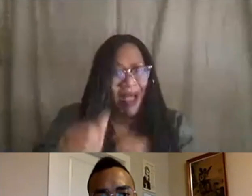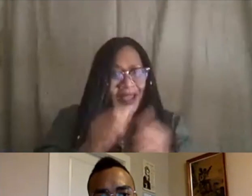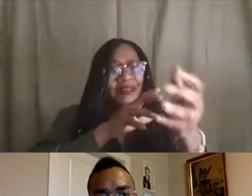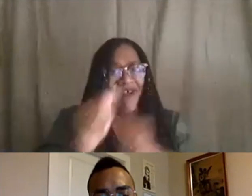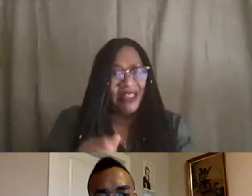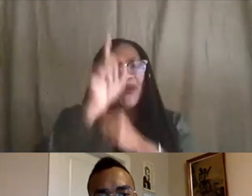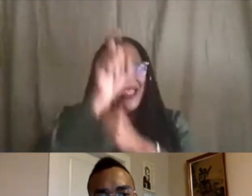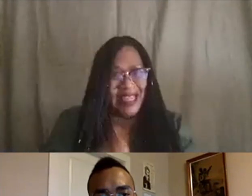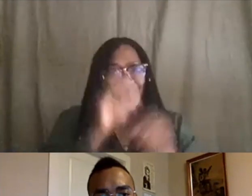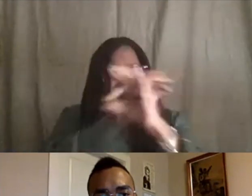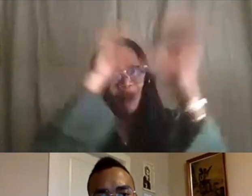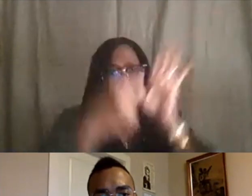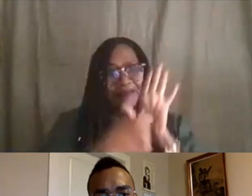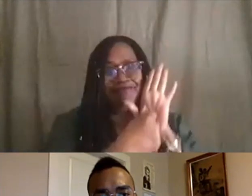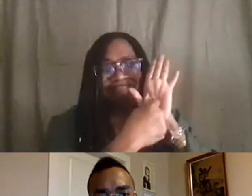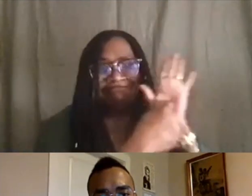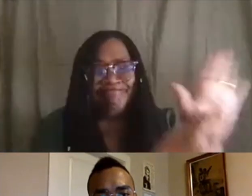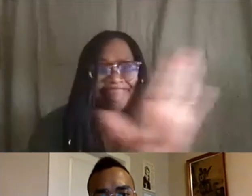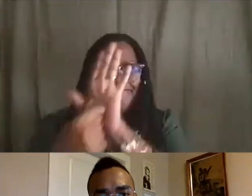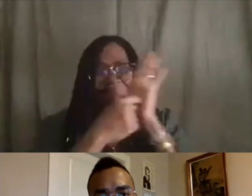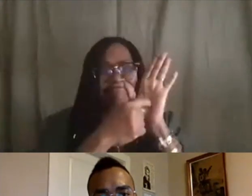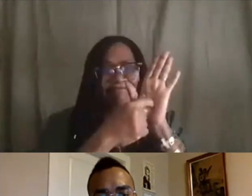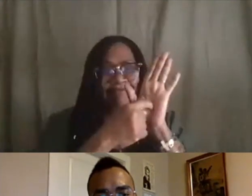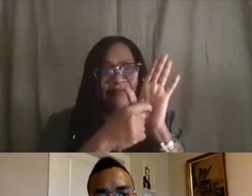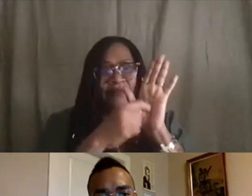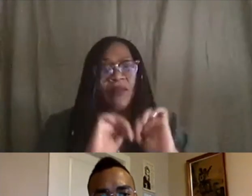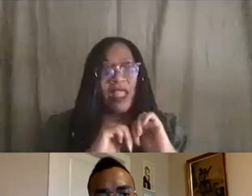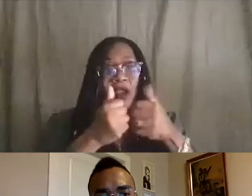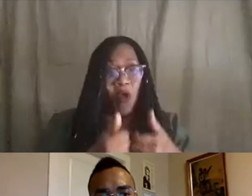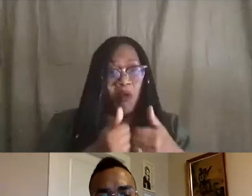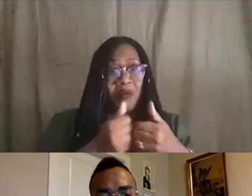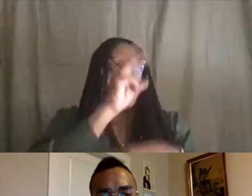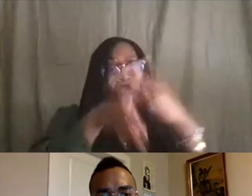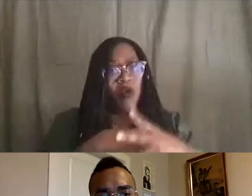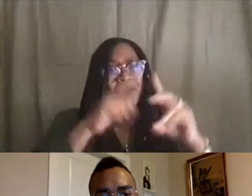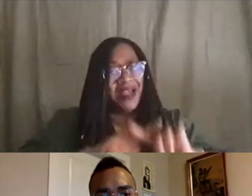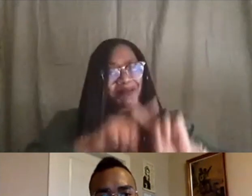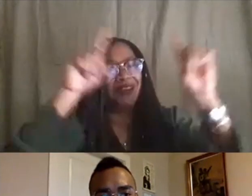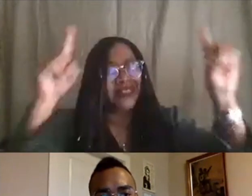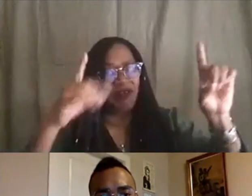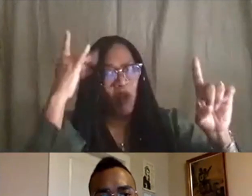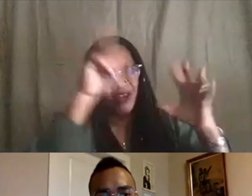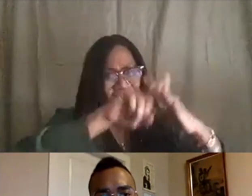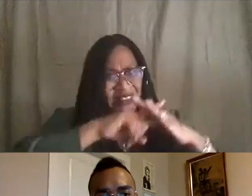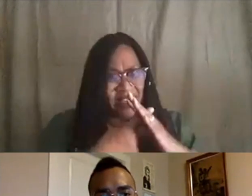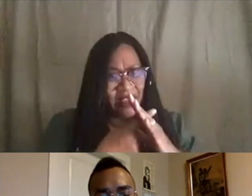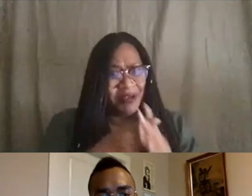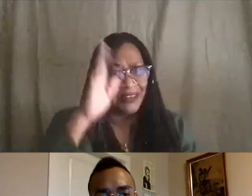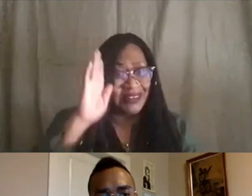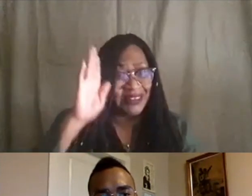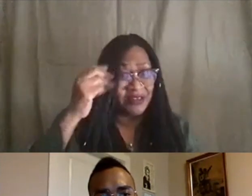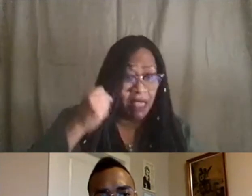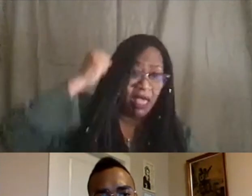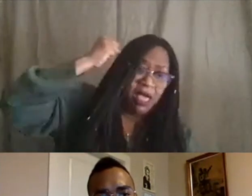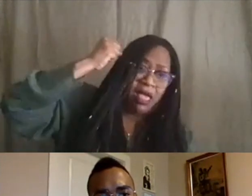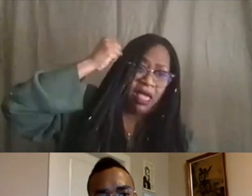this knowledge of history, we enter here in the hopes of making a different world. And I begin with that to say that, you know, these histories of lynching are also present